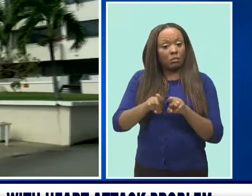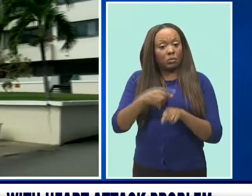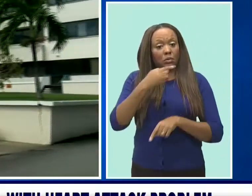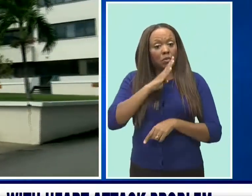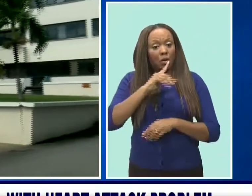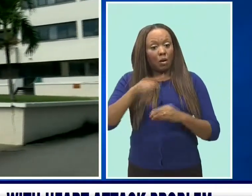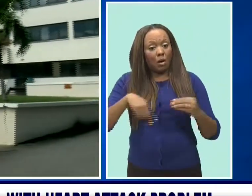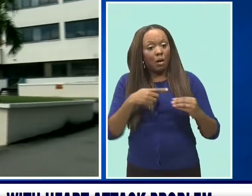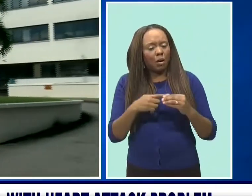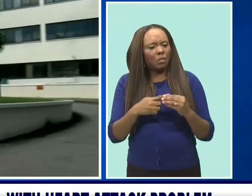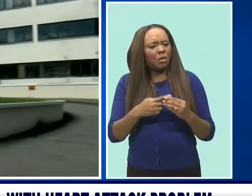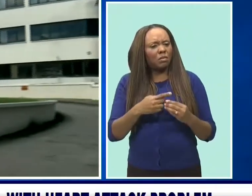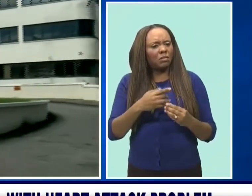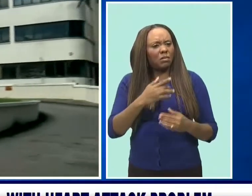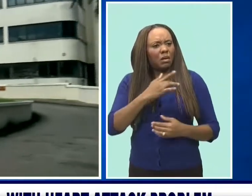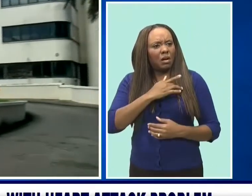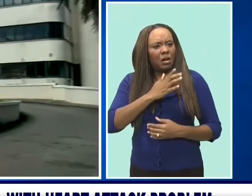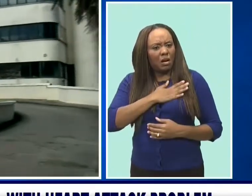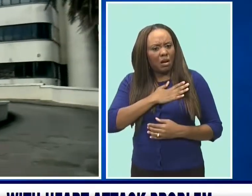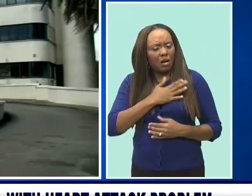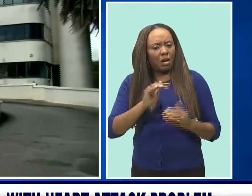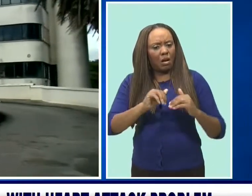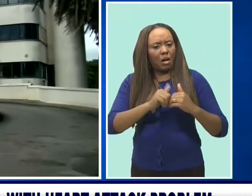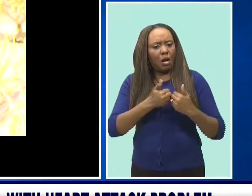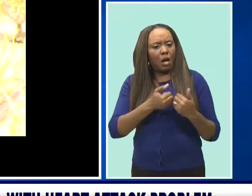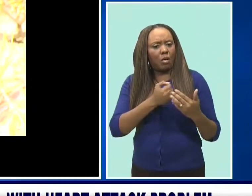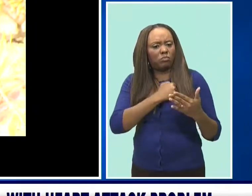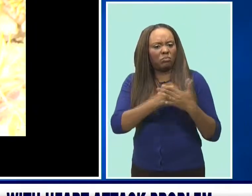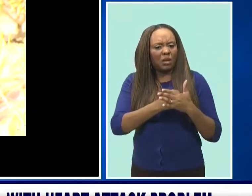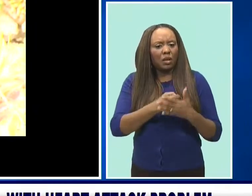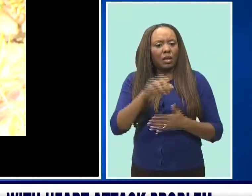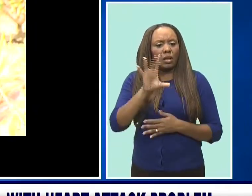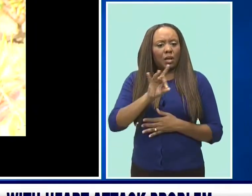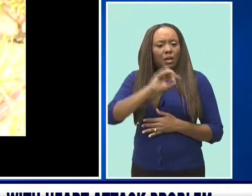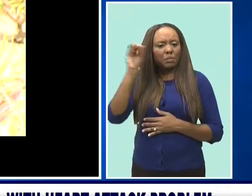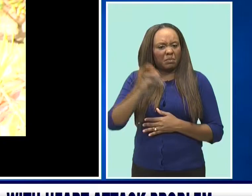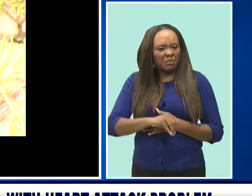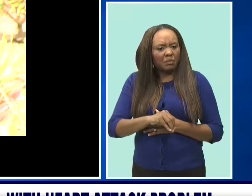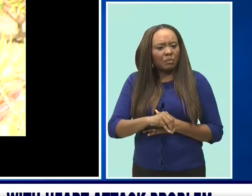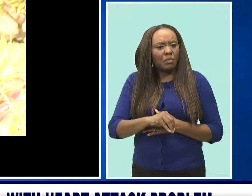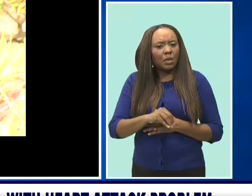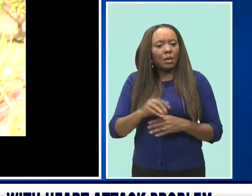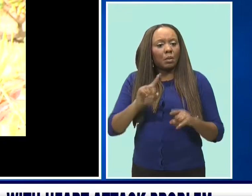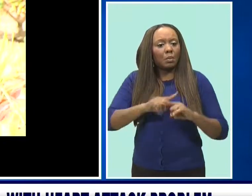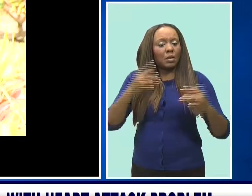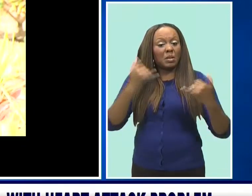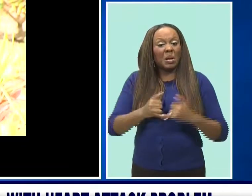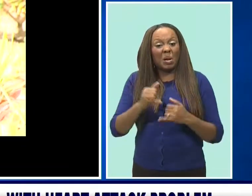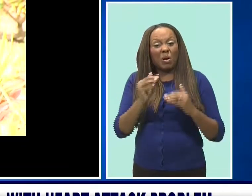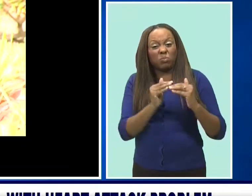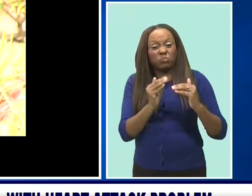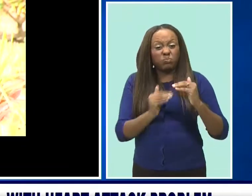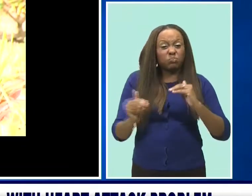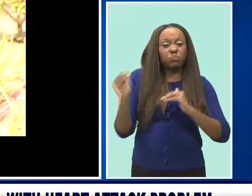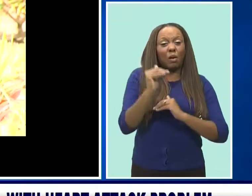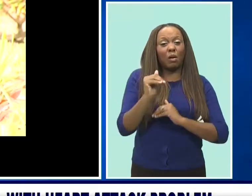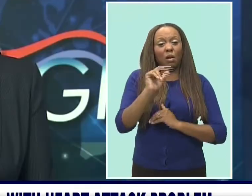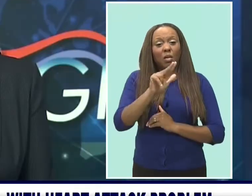while the mortality rate for myocardial infarction stands at 8% in the developed world, it is a